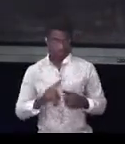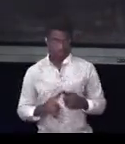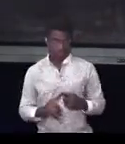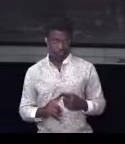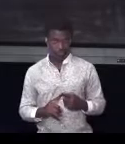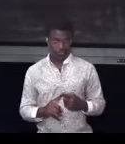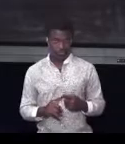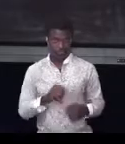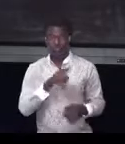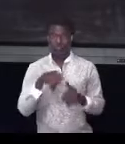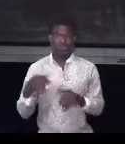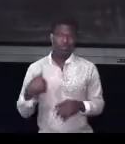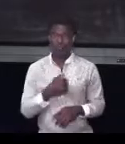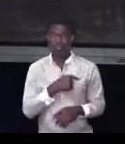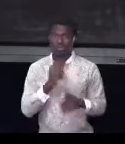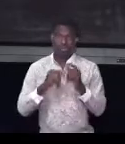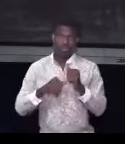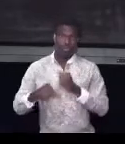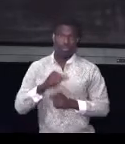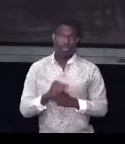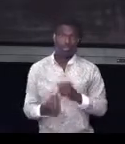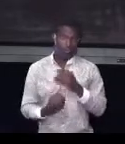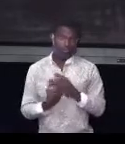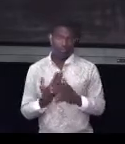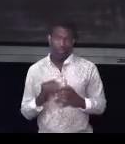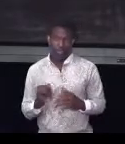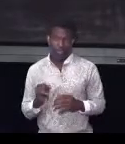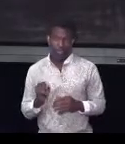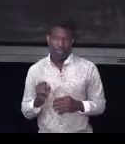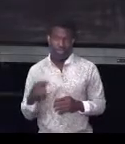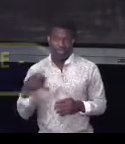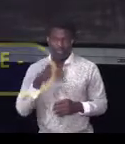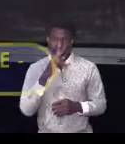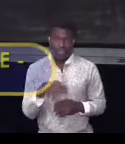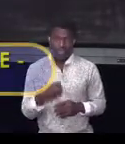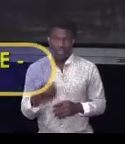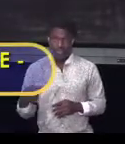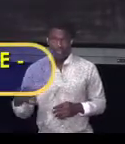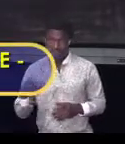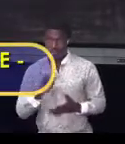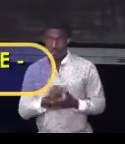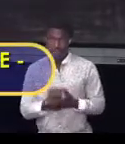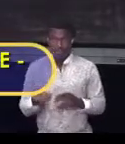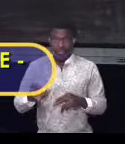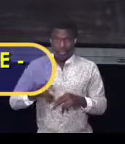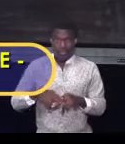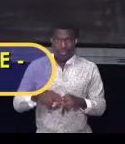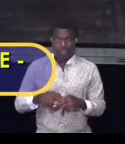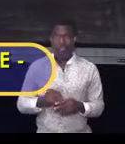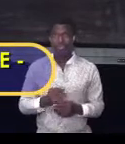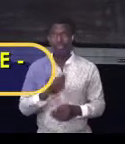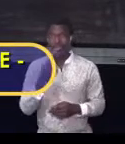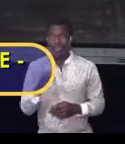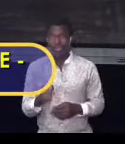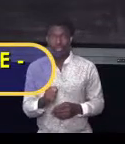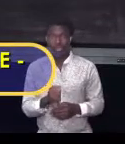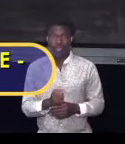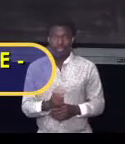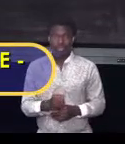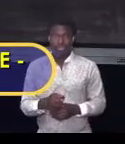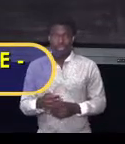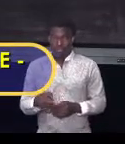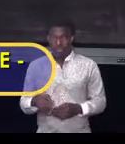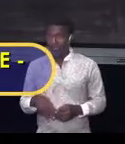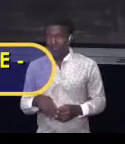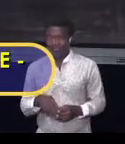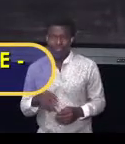Moving on to, and when we talk about fertilizer, there are substances that increase the mineral content of